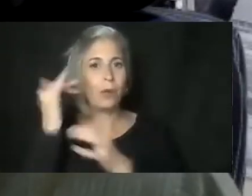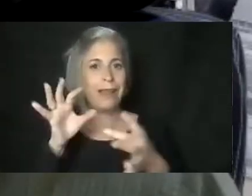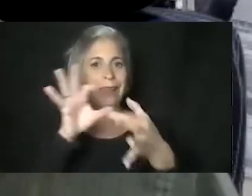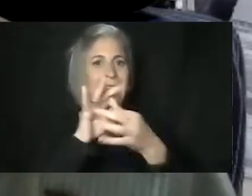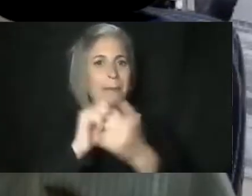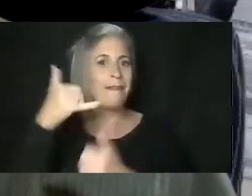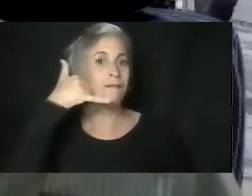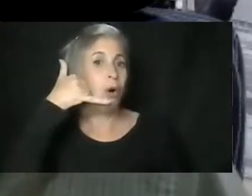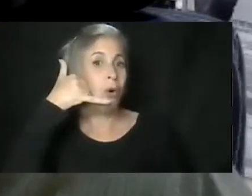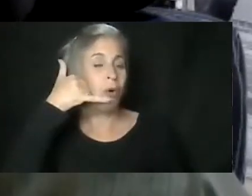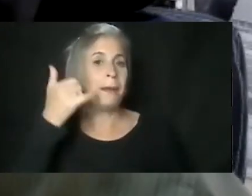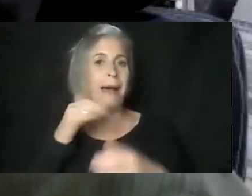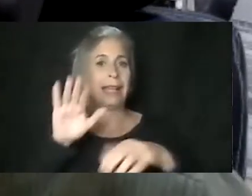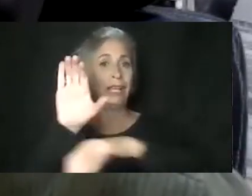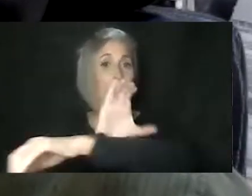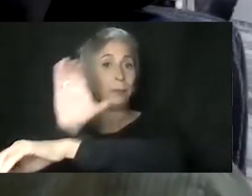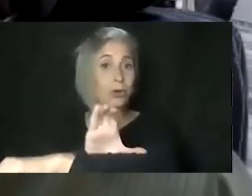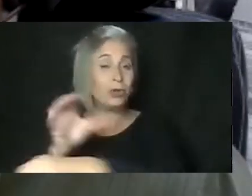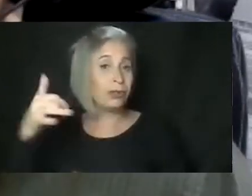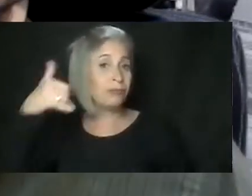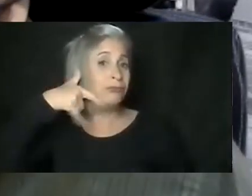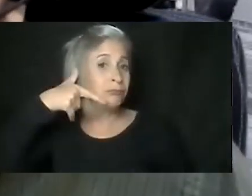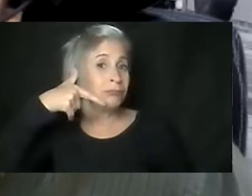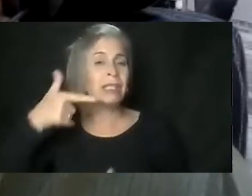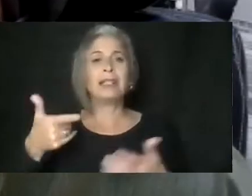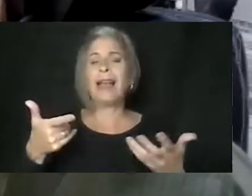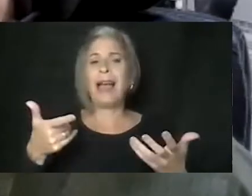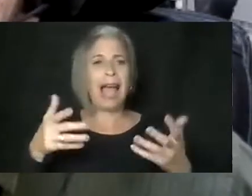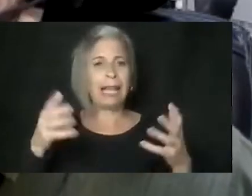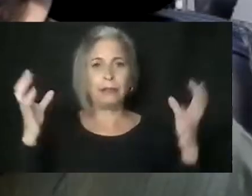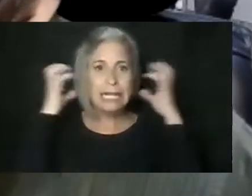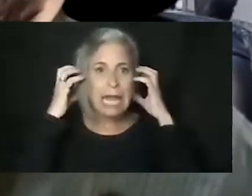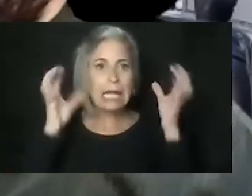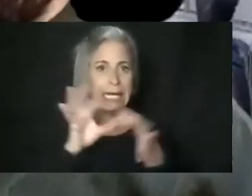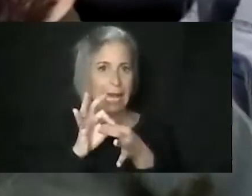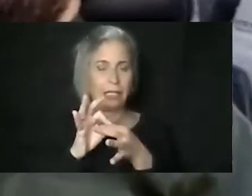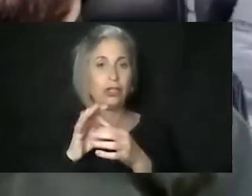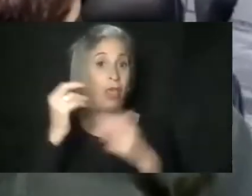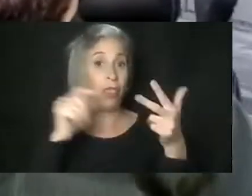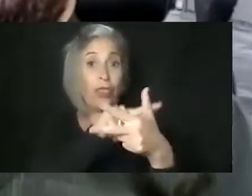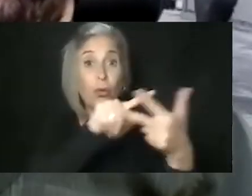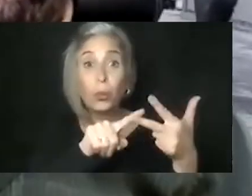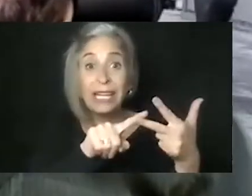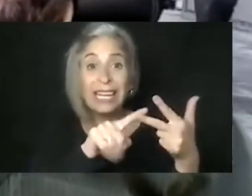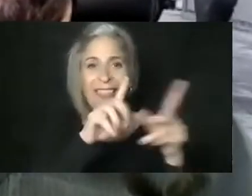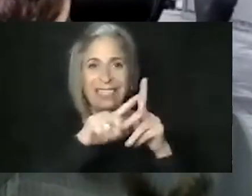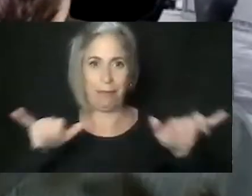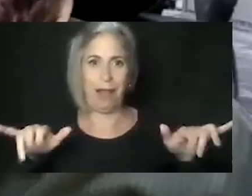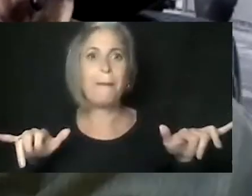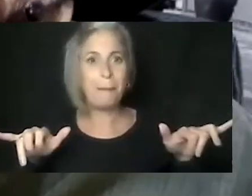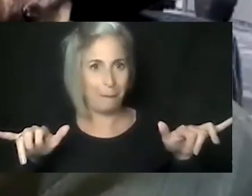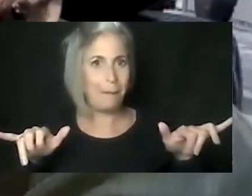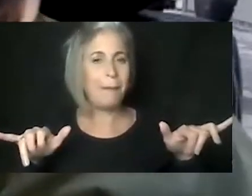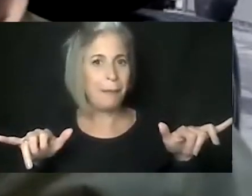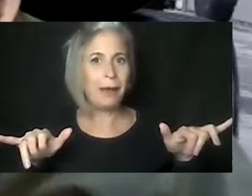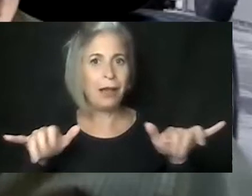to the headset, my computer to the headset, some other device to the headset, so I can actually be listening to 3 devices all at once without